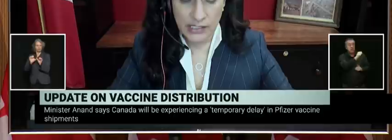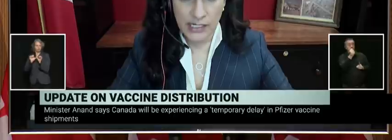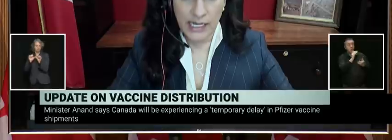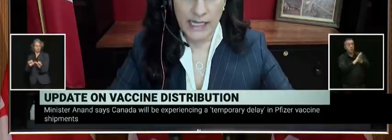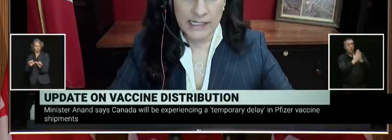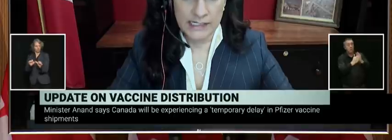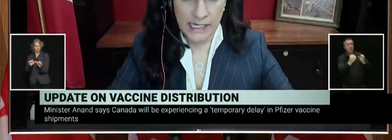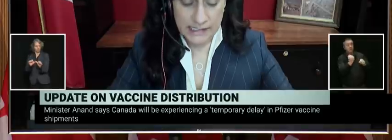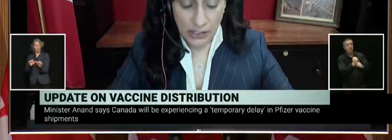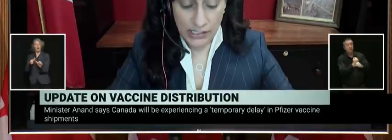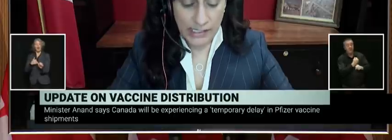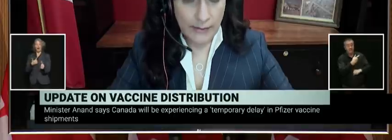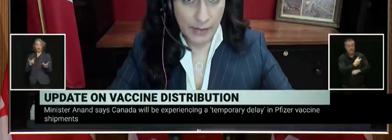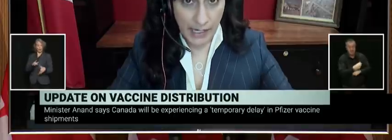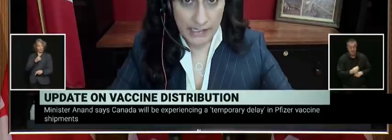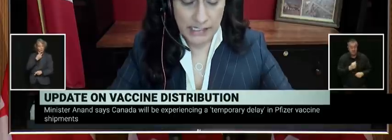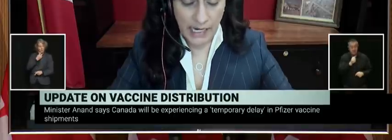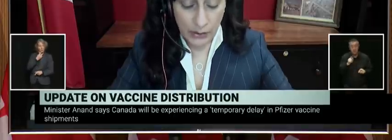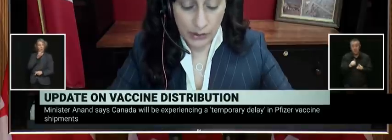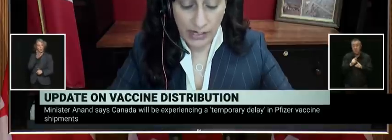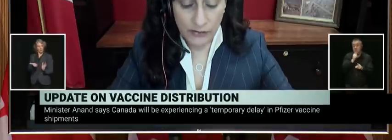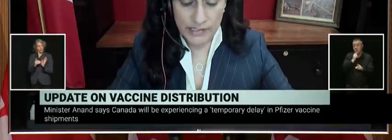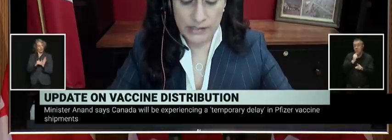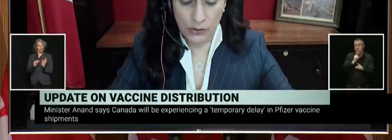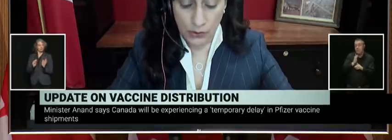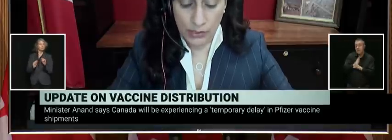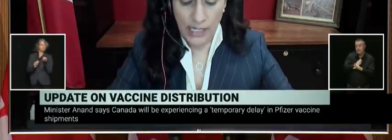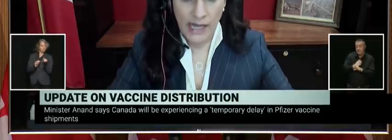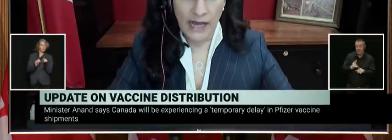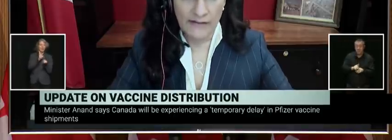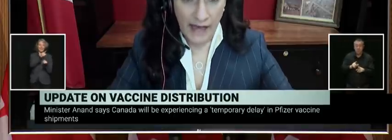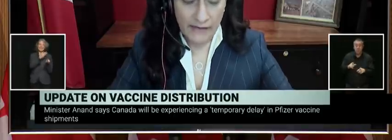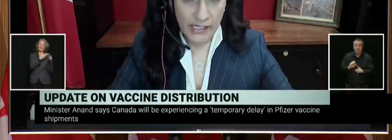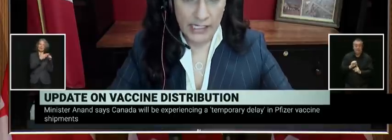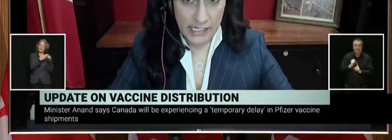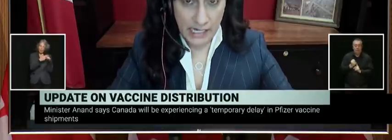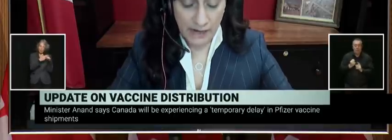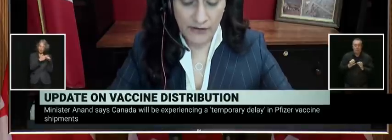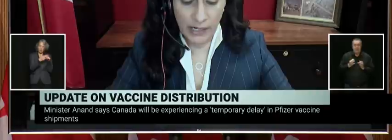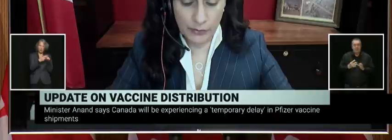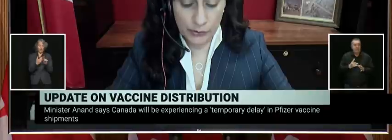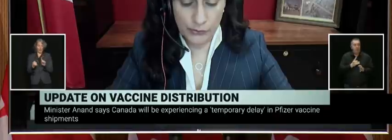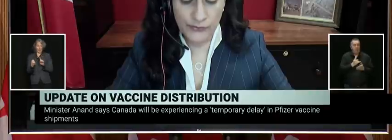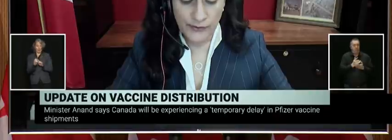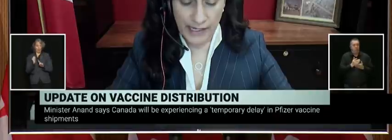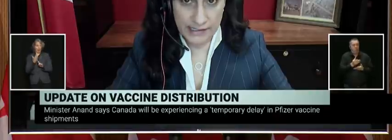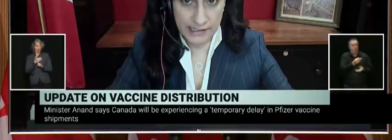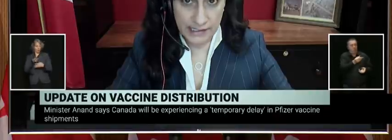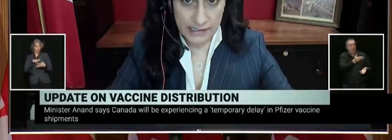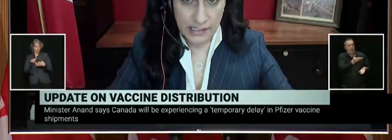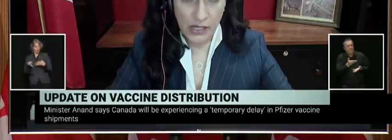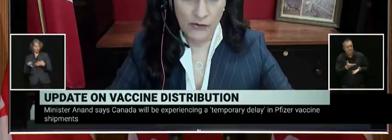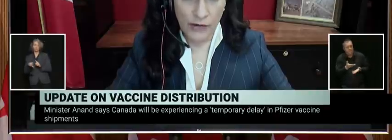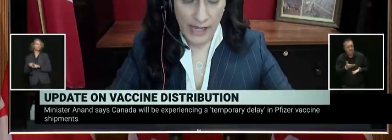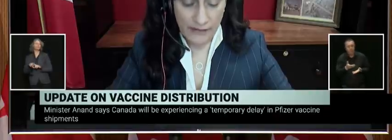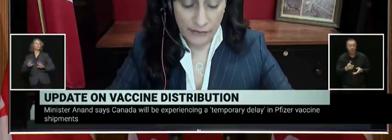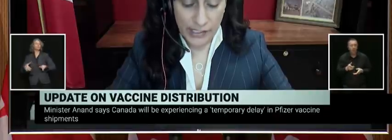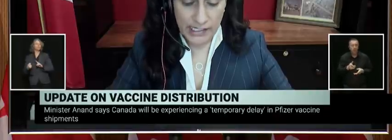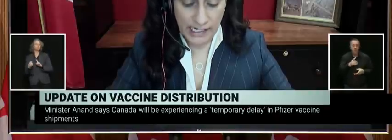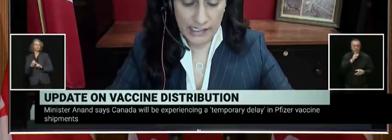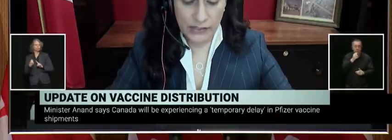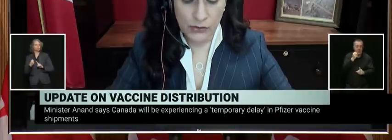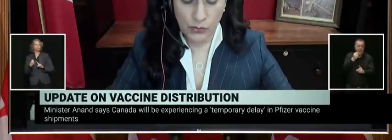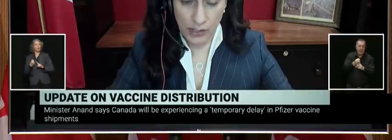situation and it does not impact our government's goal of having enough approved vaccines for